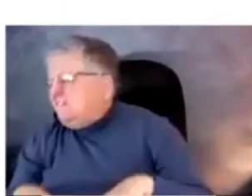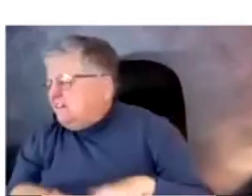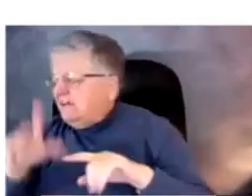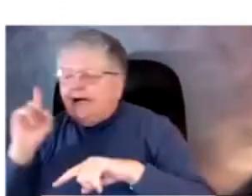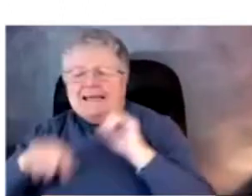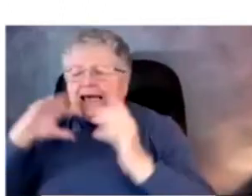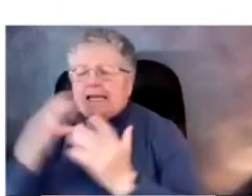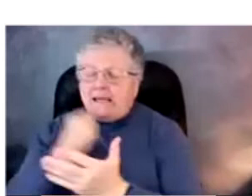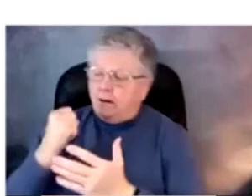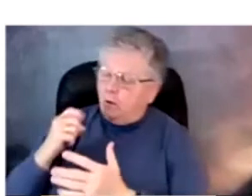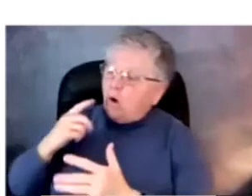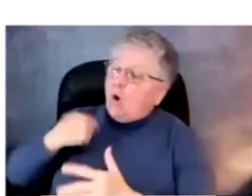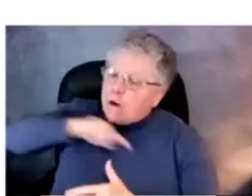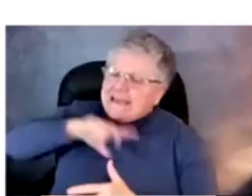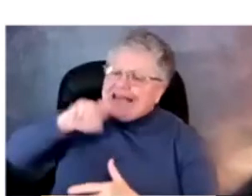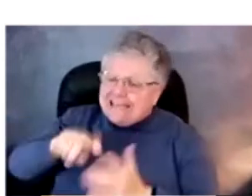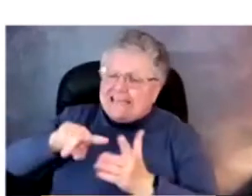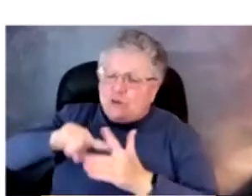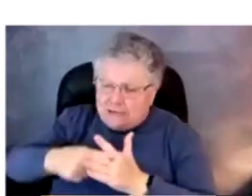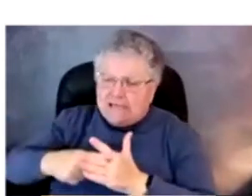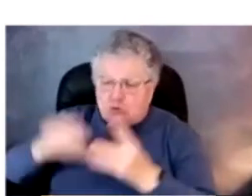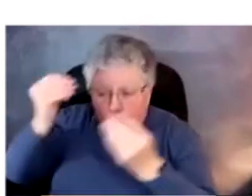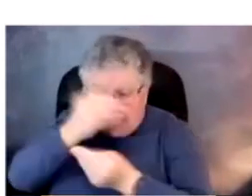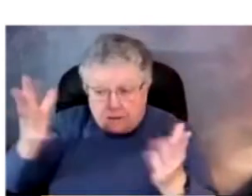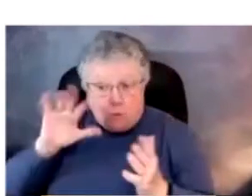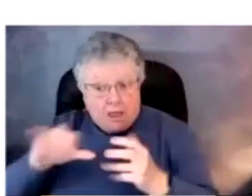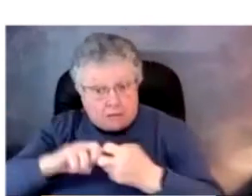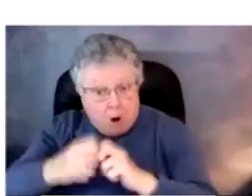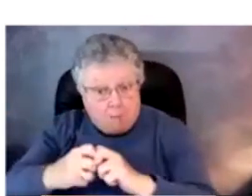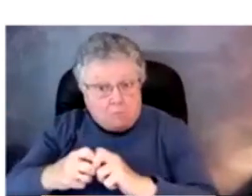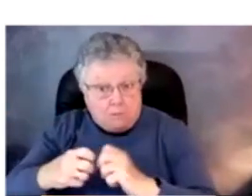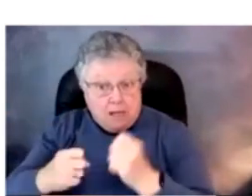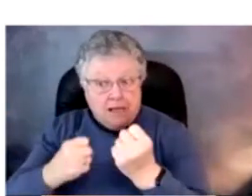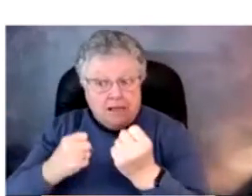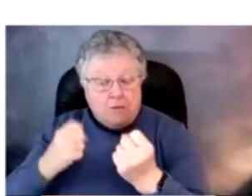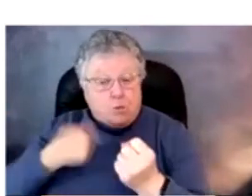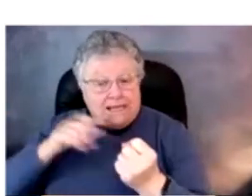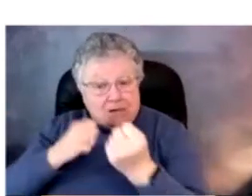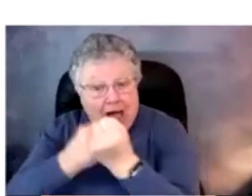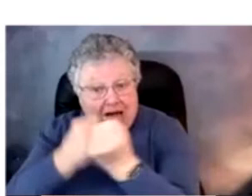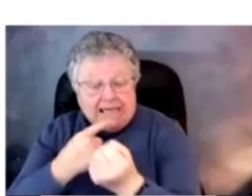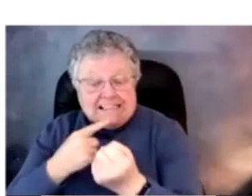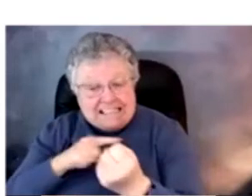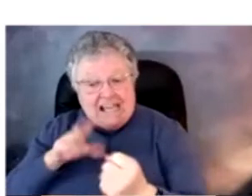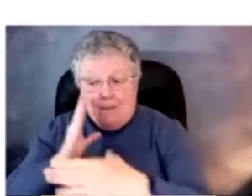problem. We need to start saying that that's a problem and advocating for change in that way.